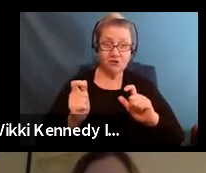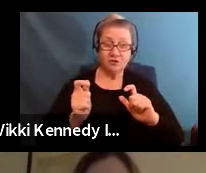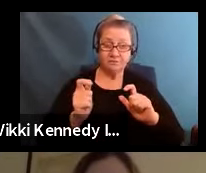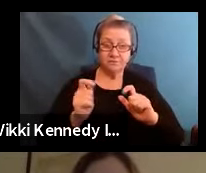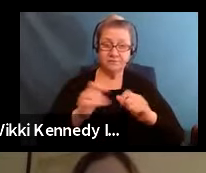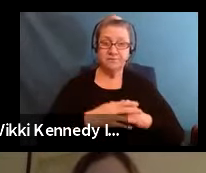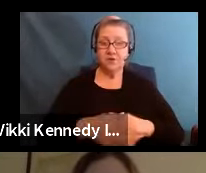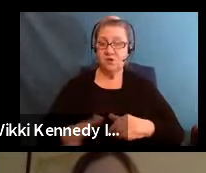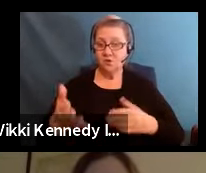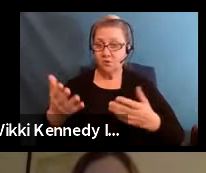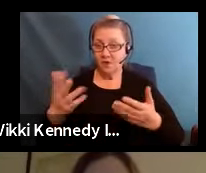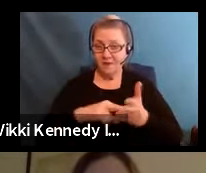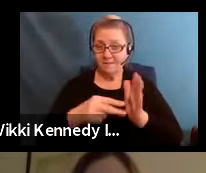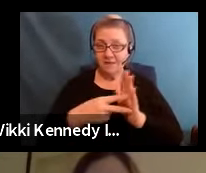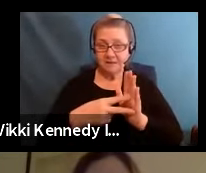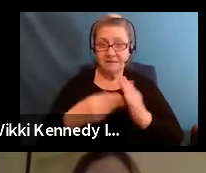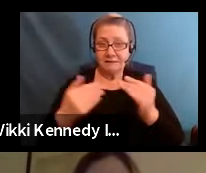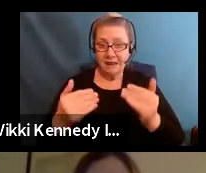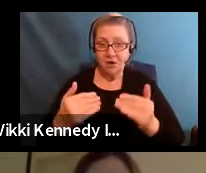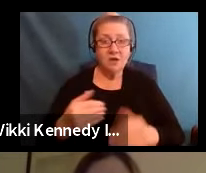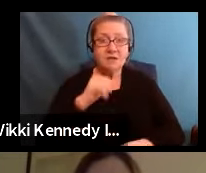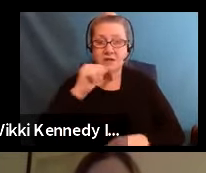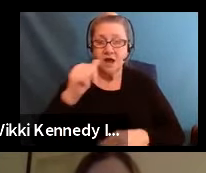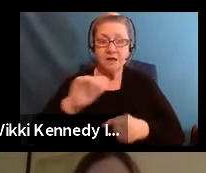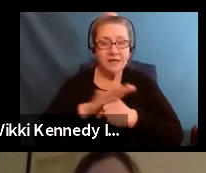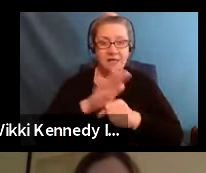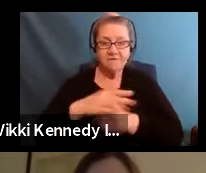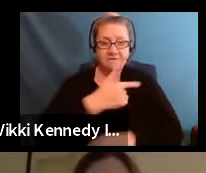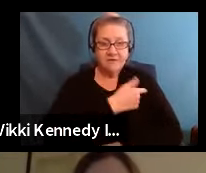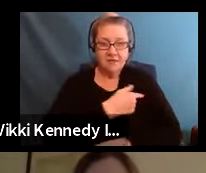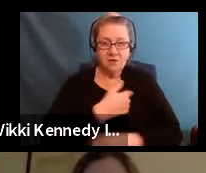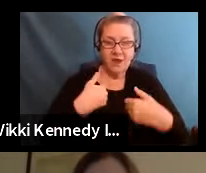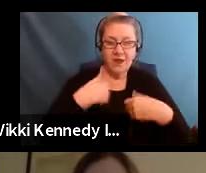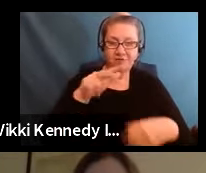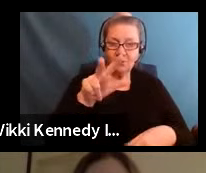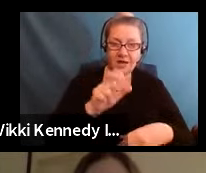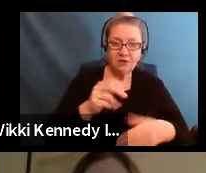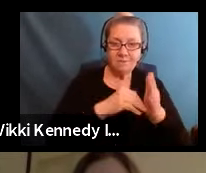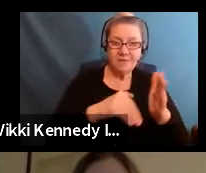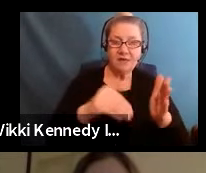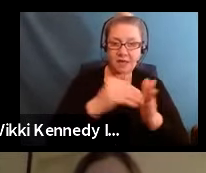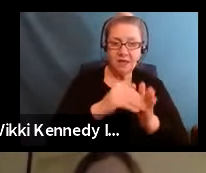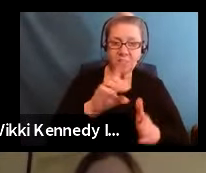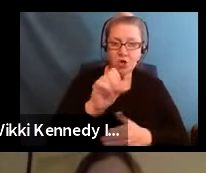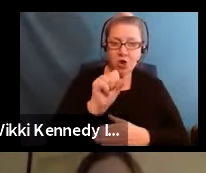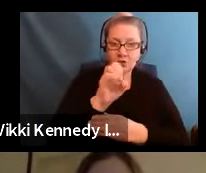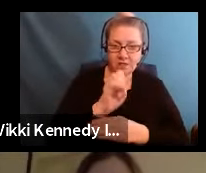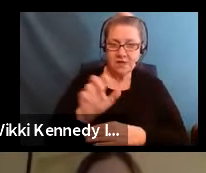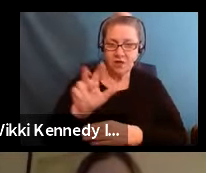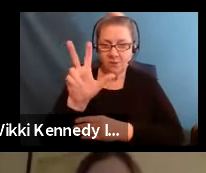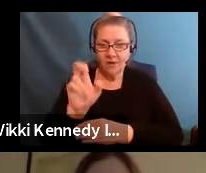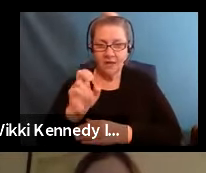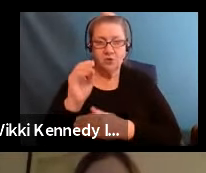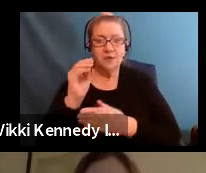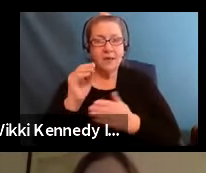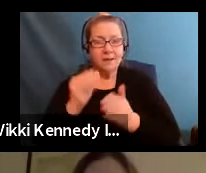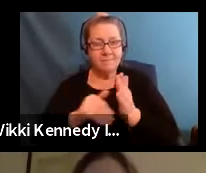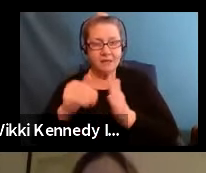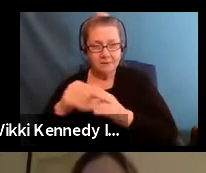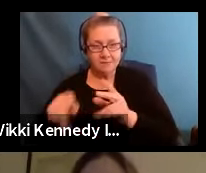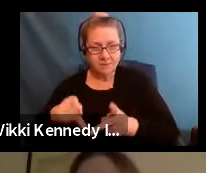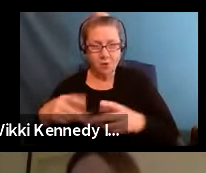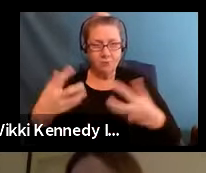last thing is that there's not enough vaccine. So we had 300 million doses and 300 million people. We could all be right now shopping online.